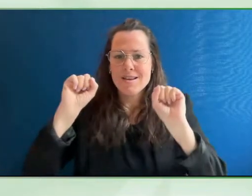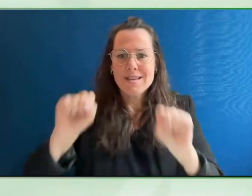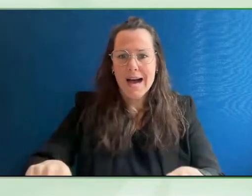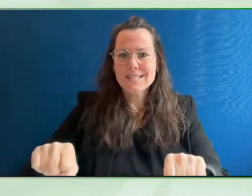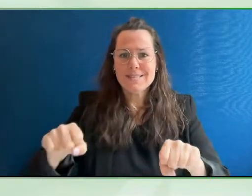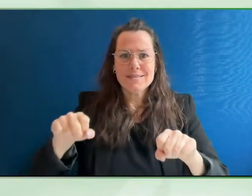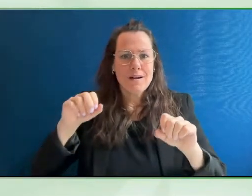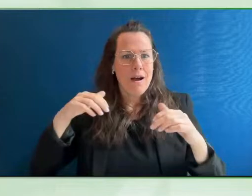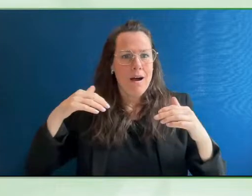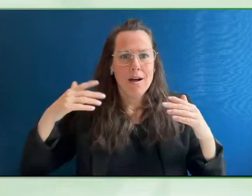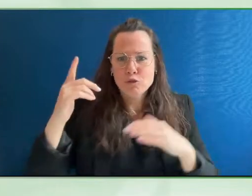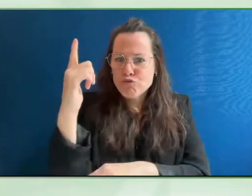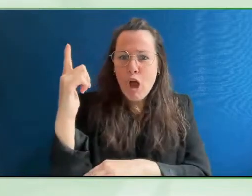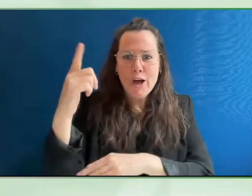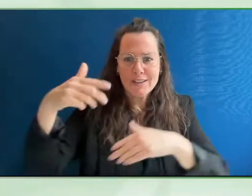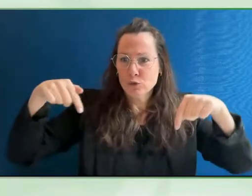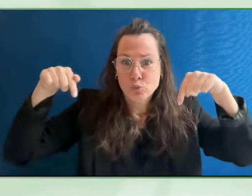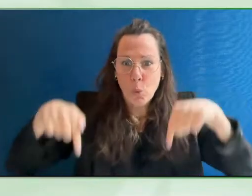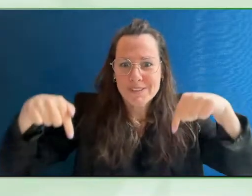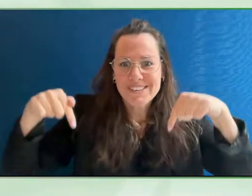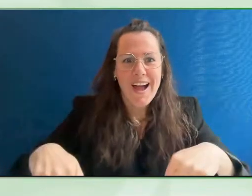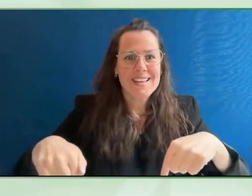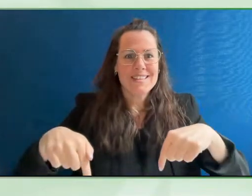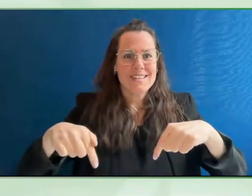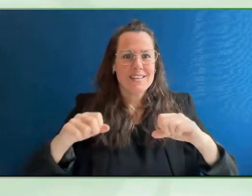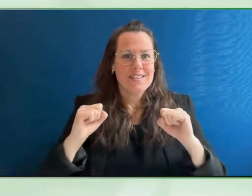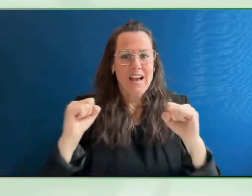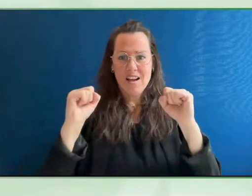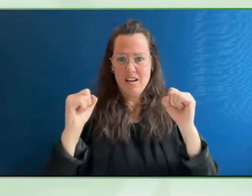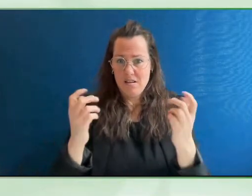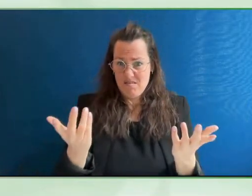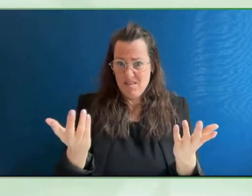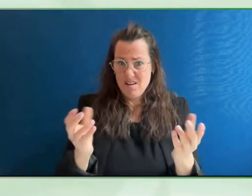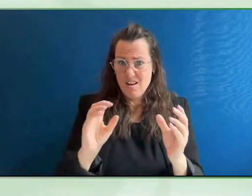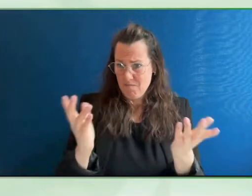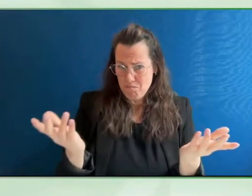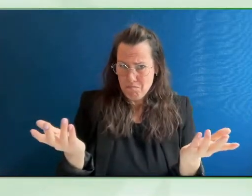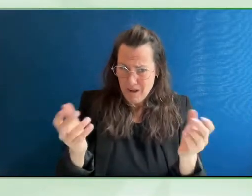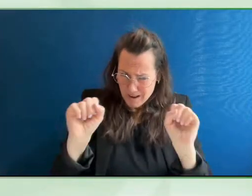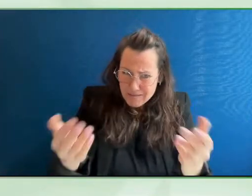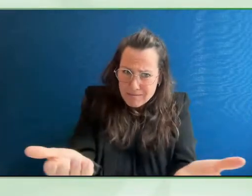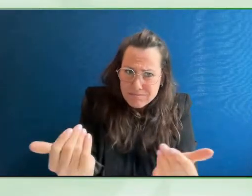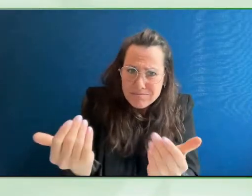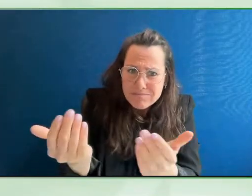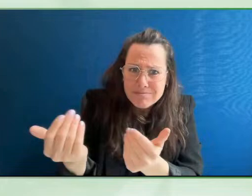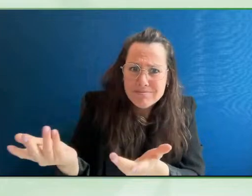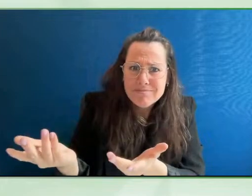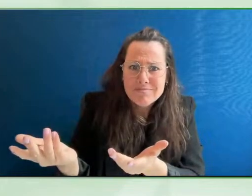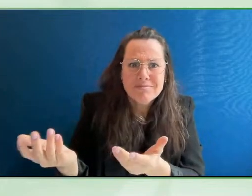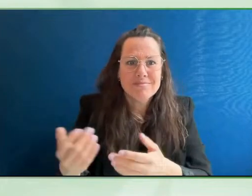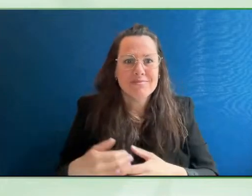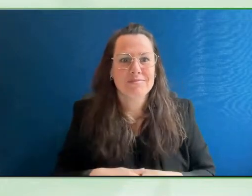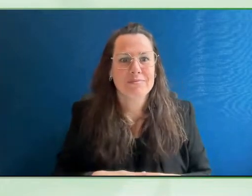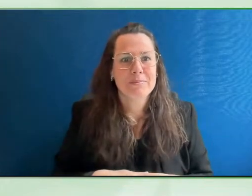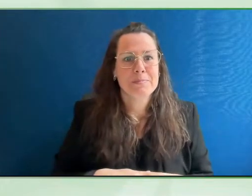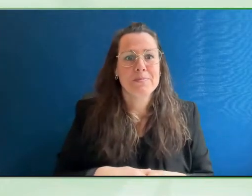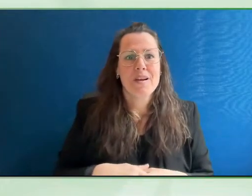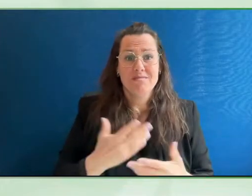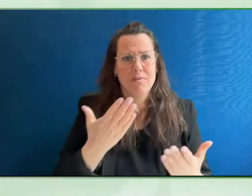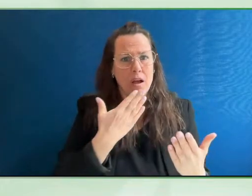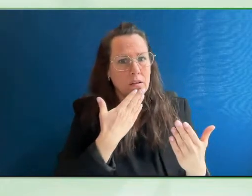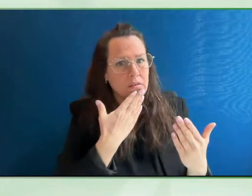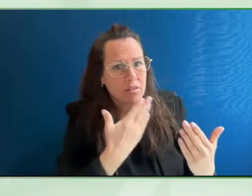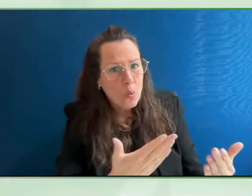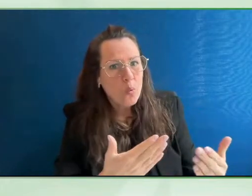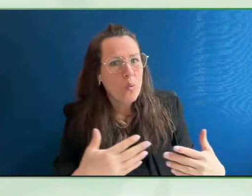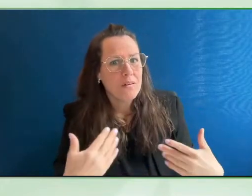It's a post by Emily Ladau. Emily, she's a disability rights activist and author, and she